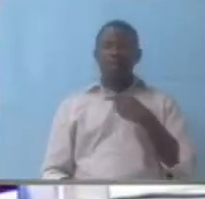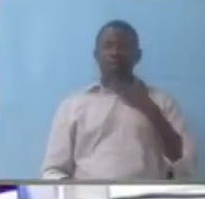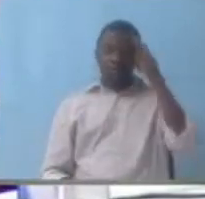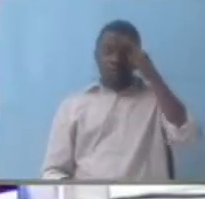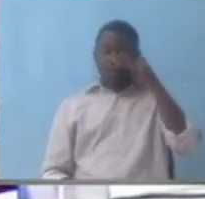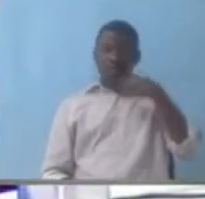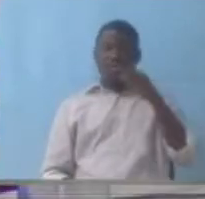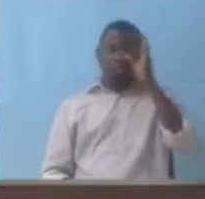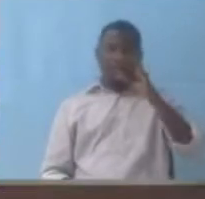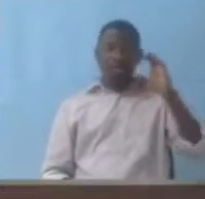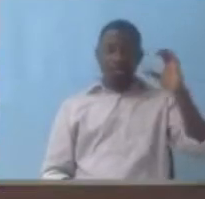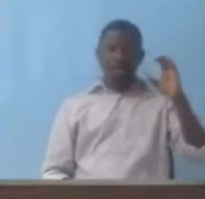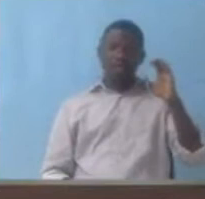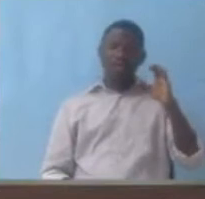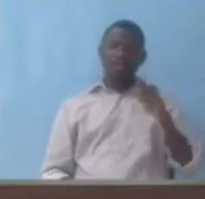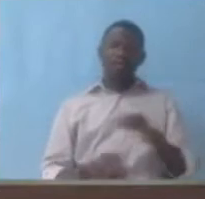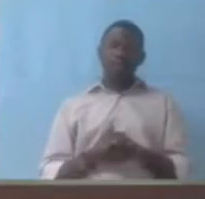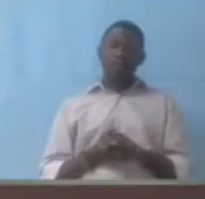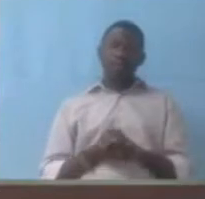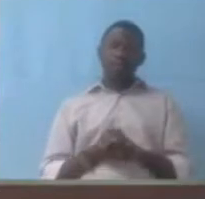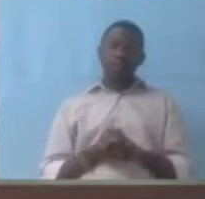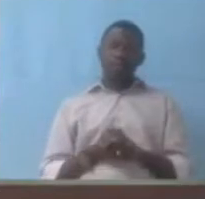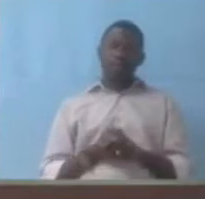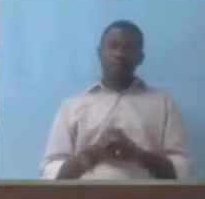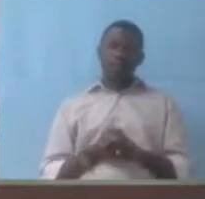put TRRC cannot be